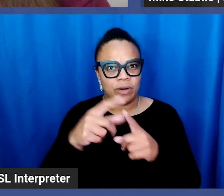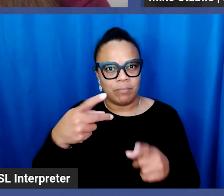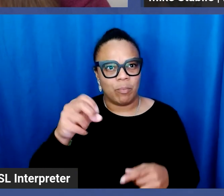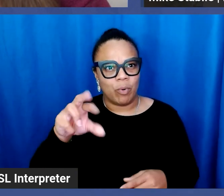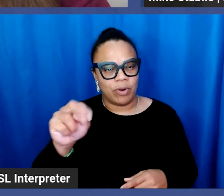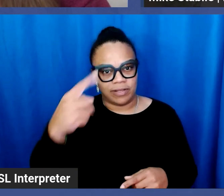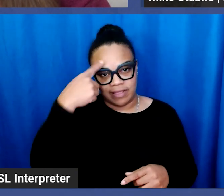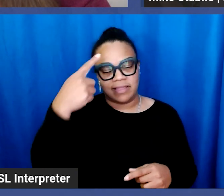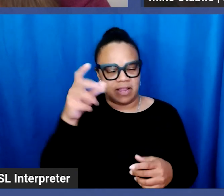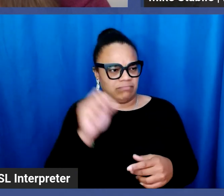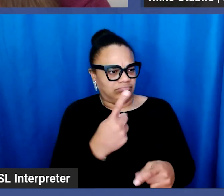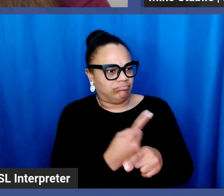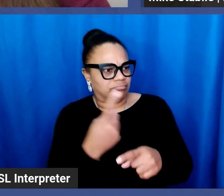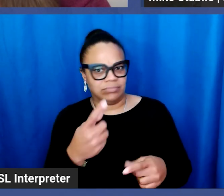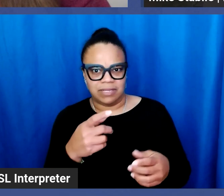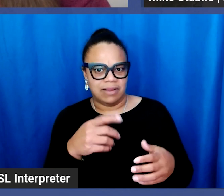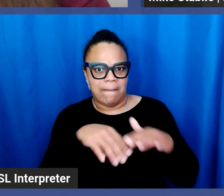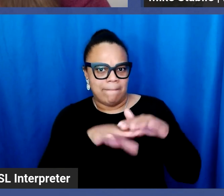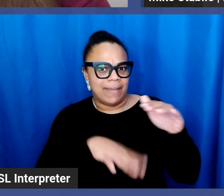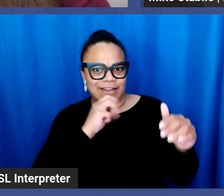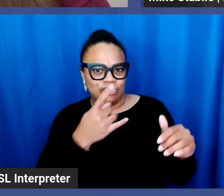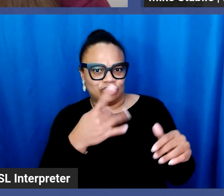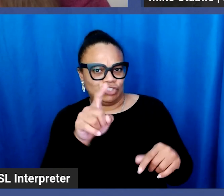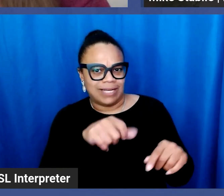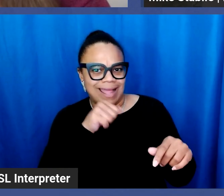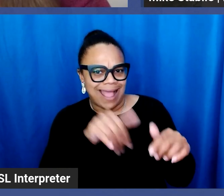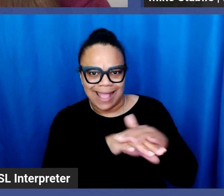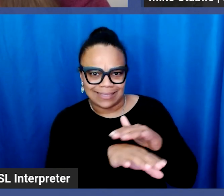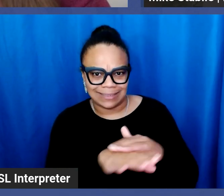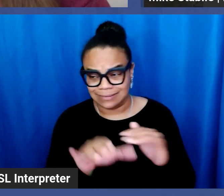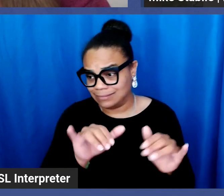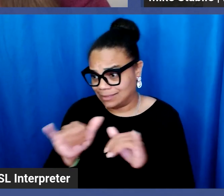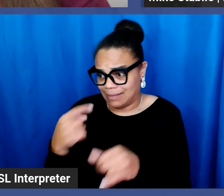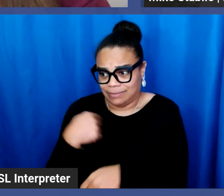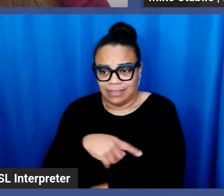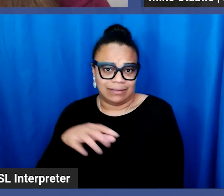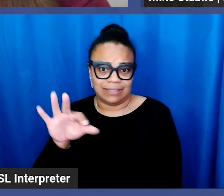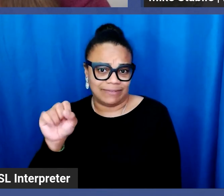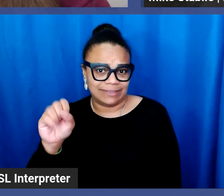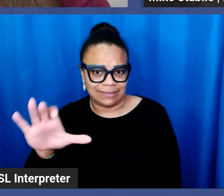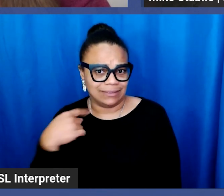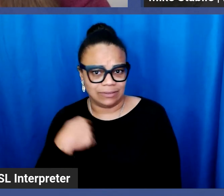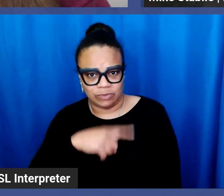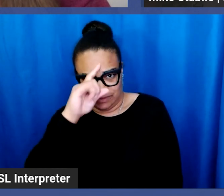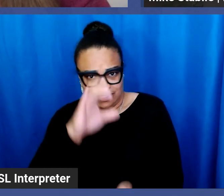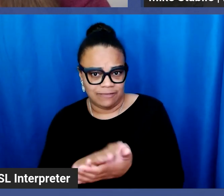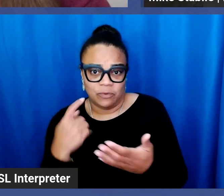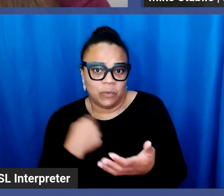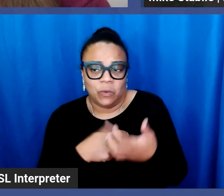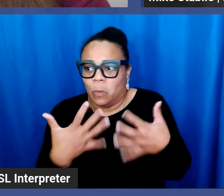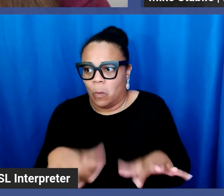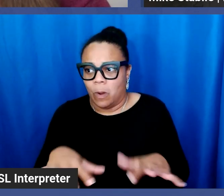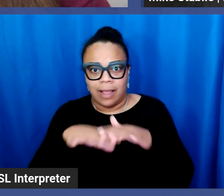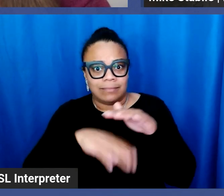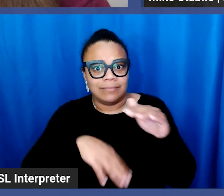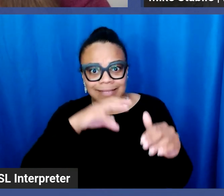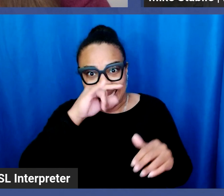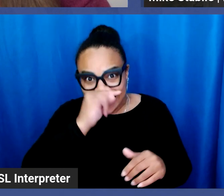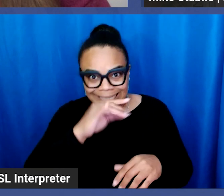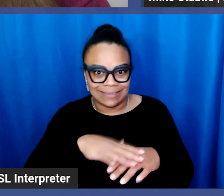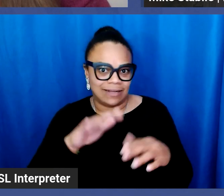right? FSC does not, we think there are better ways. We don't want minors on adult sites. But that's